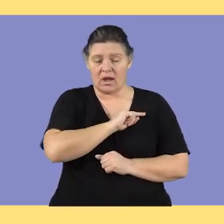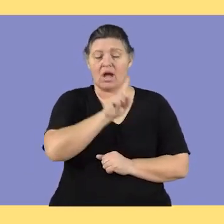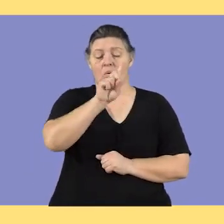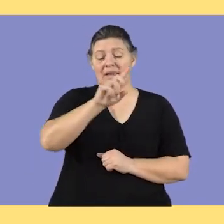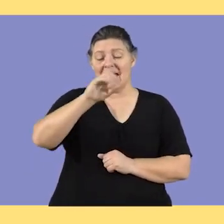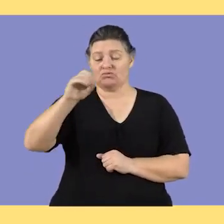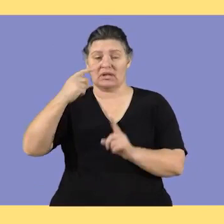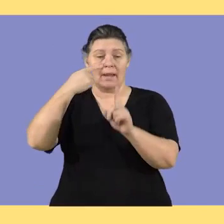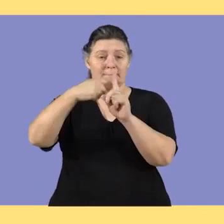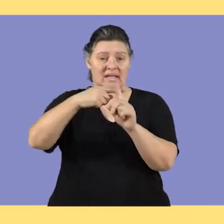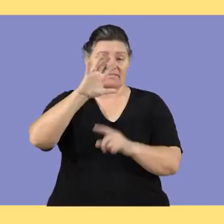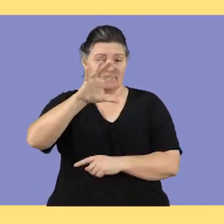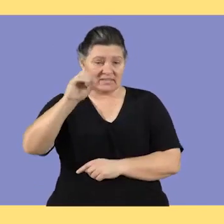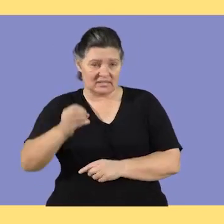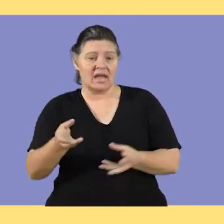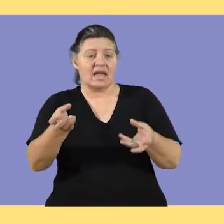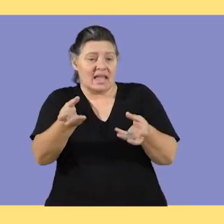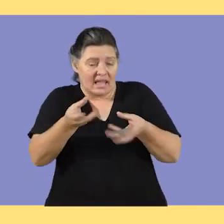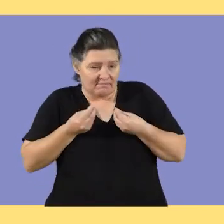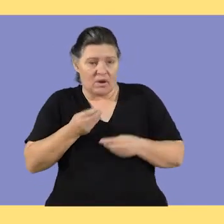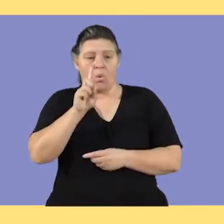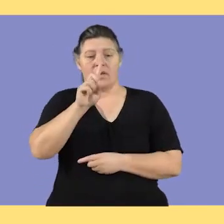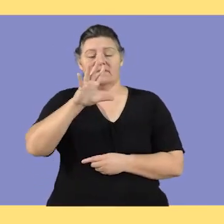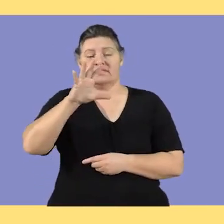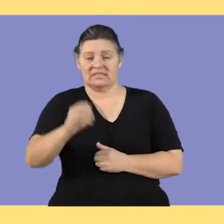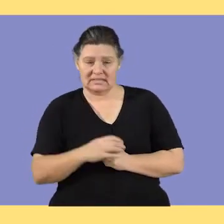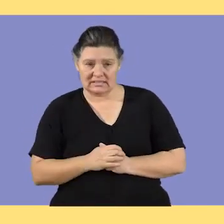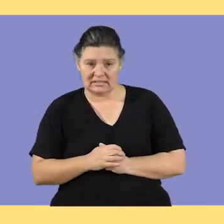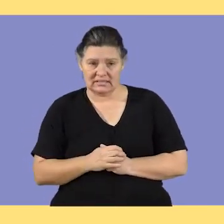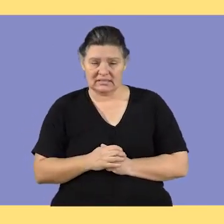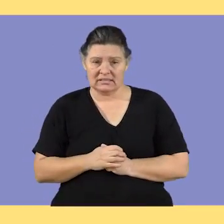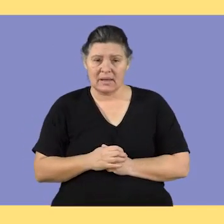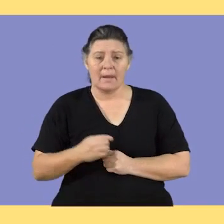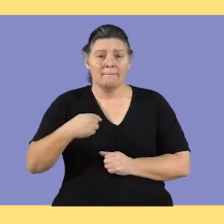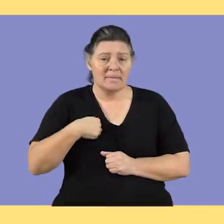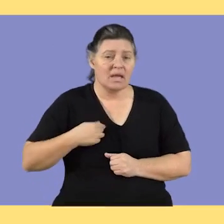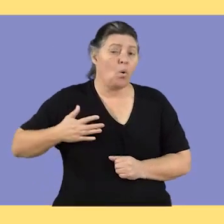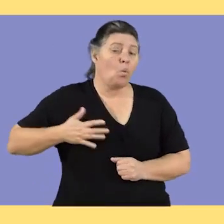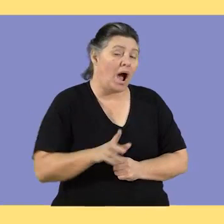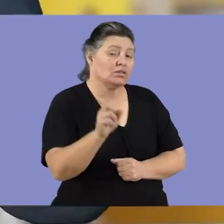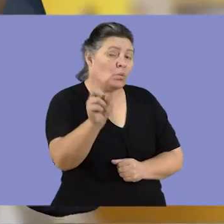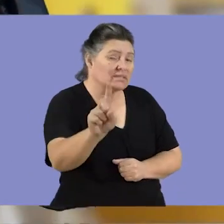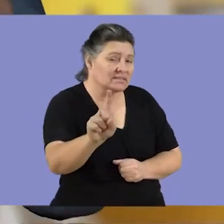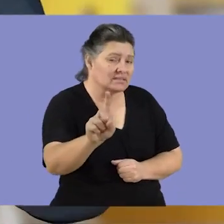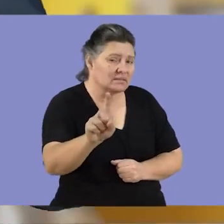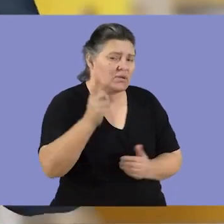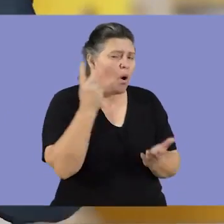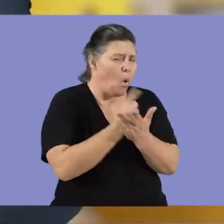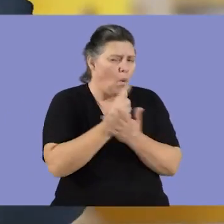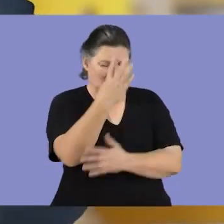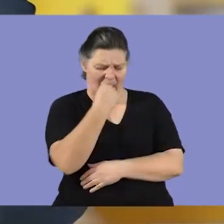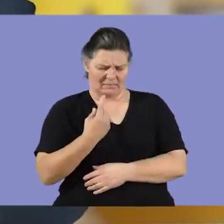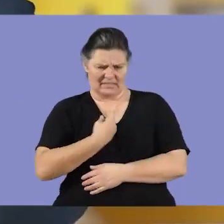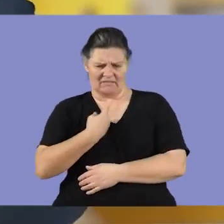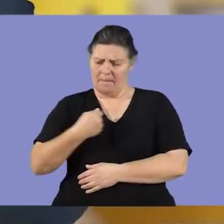Therefore, 100 plus 50 gives you 150. Very correct. What is it that you want? That is